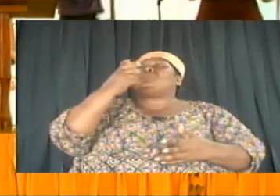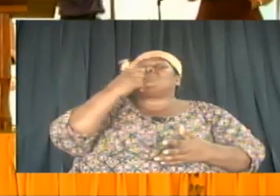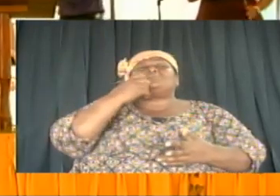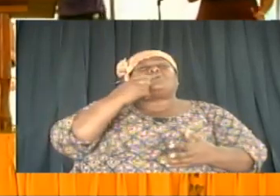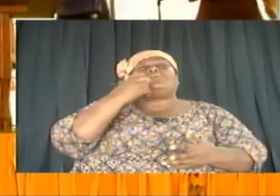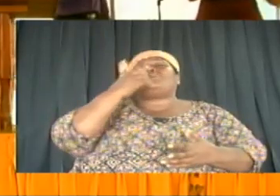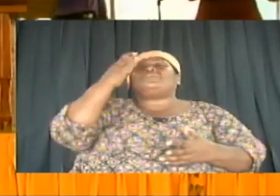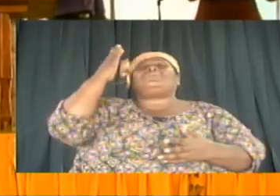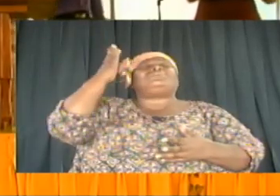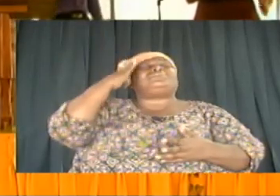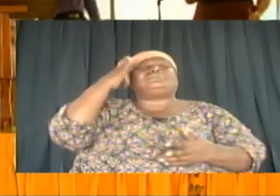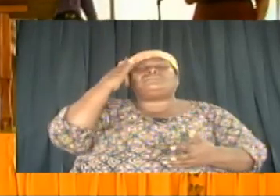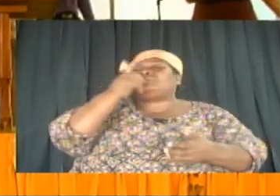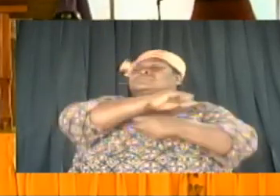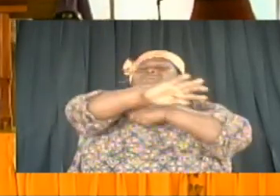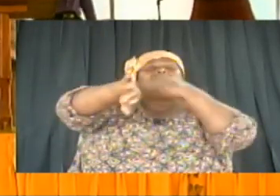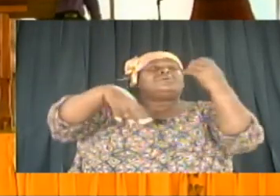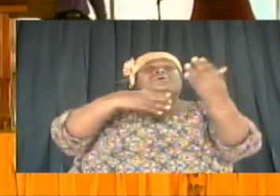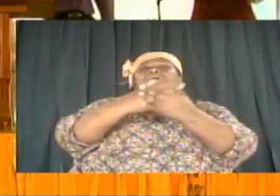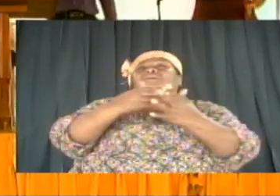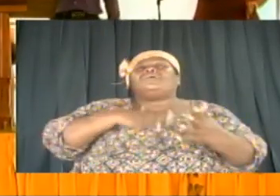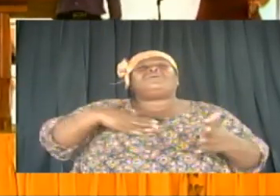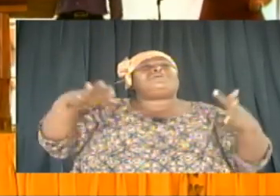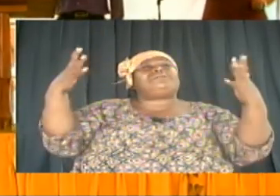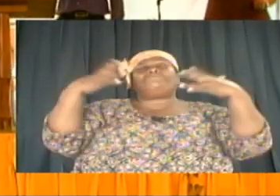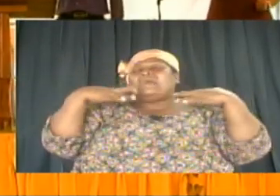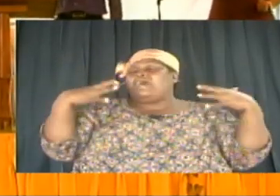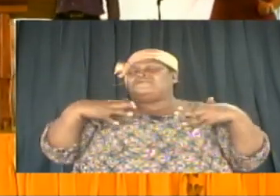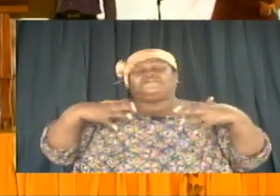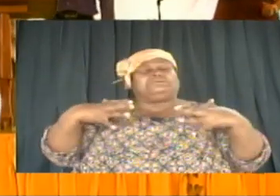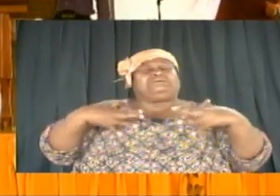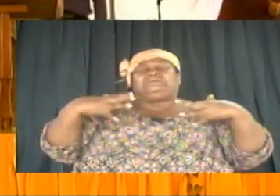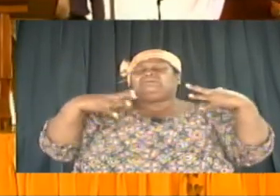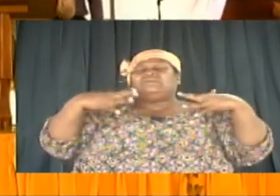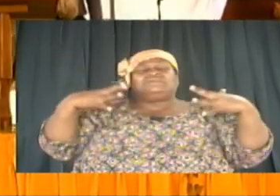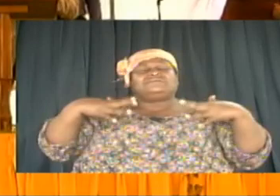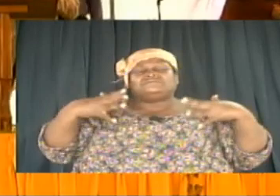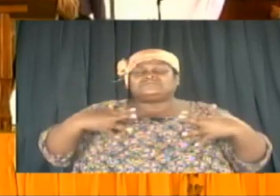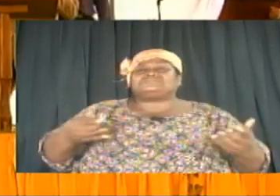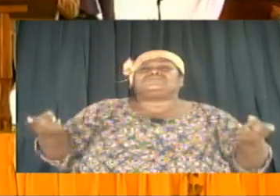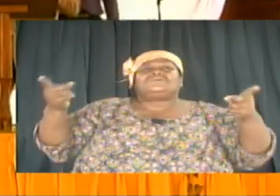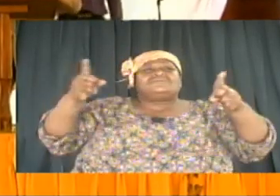weakness. Thou knowest. All my